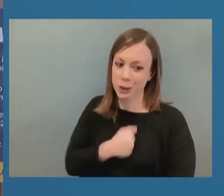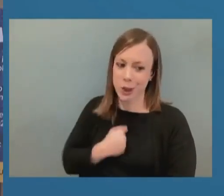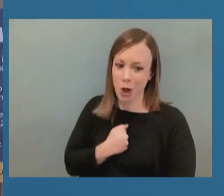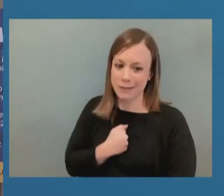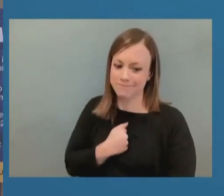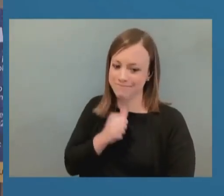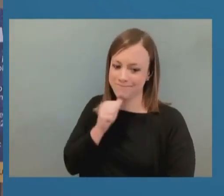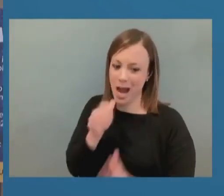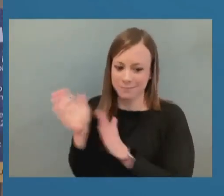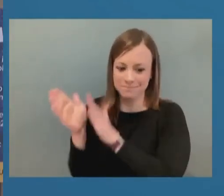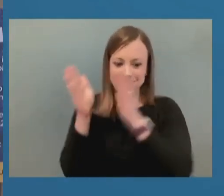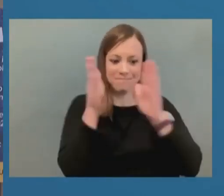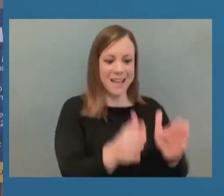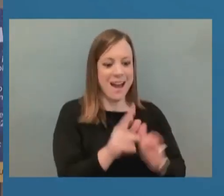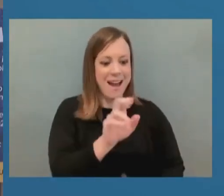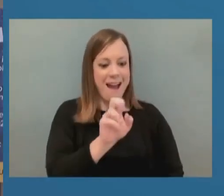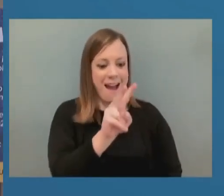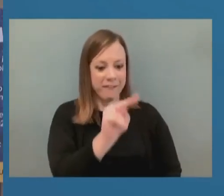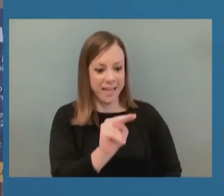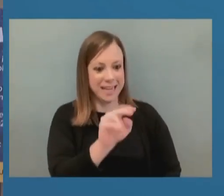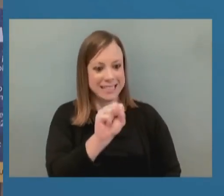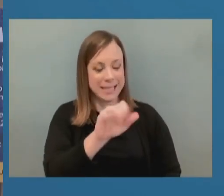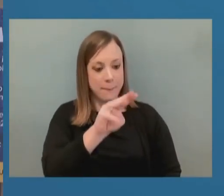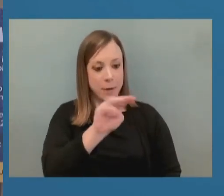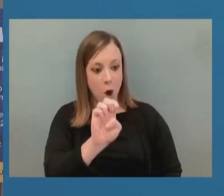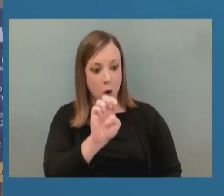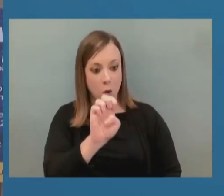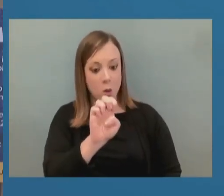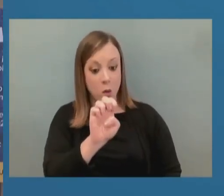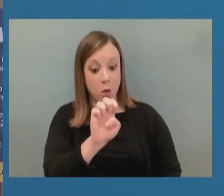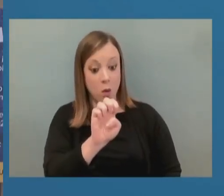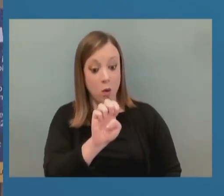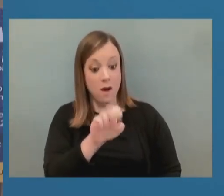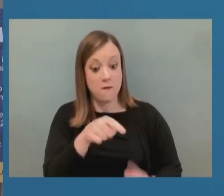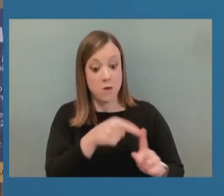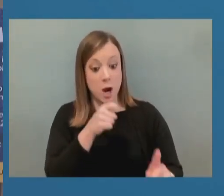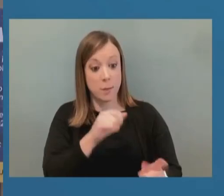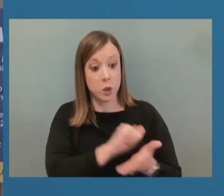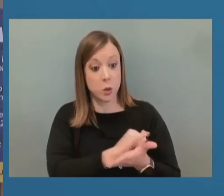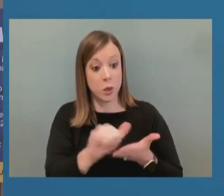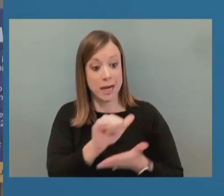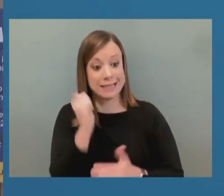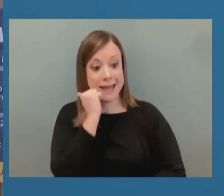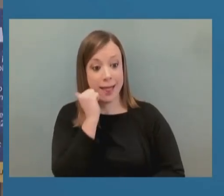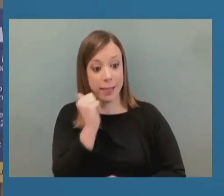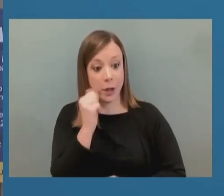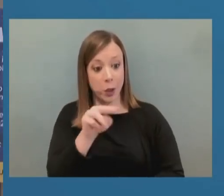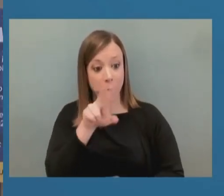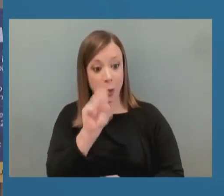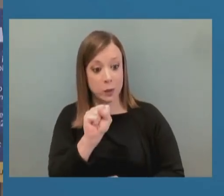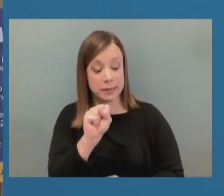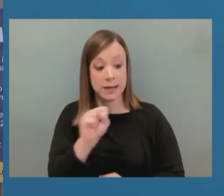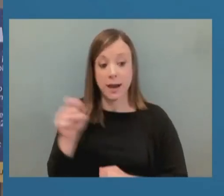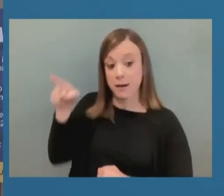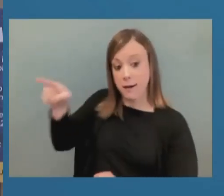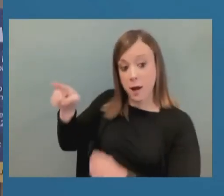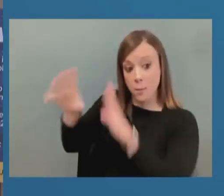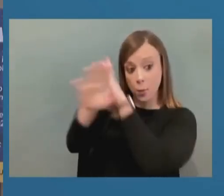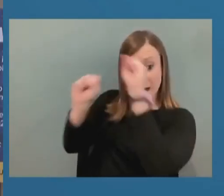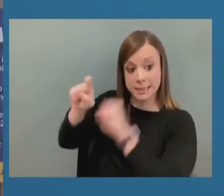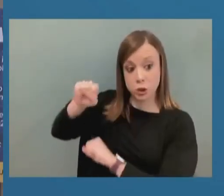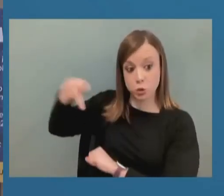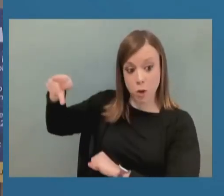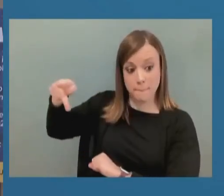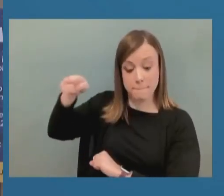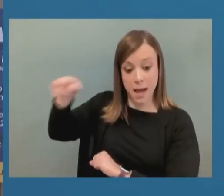from the New York Daily News. Governor, the president has characterized the conversations that you